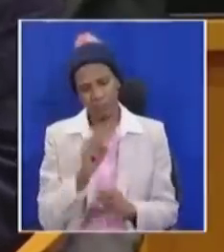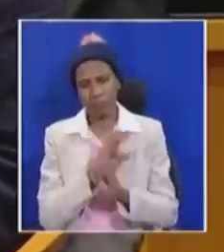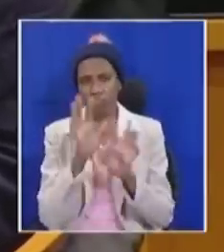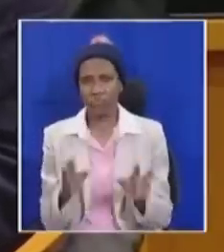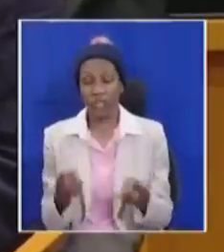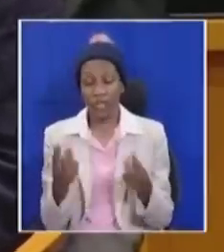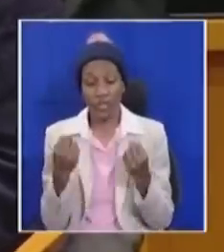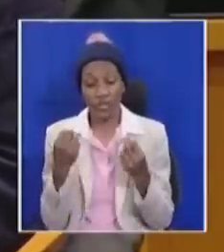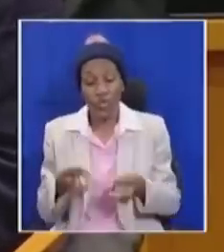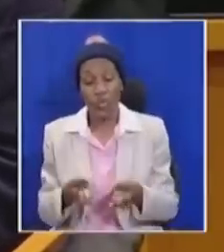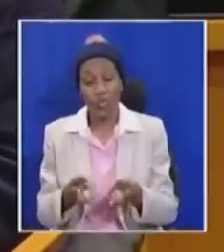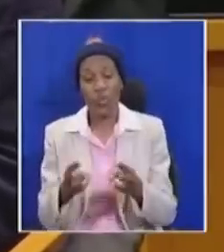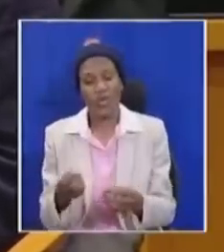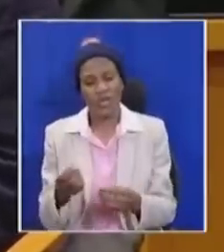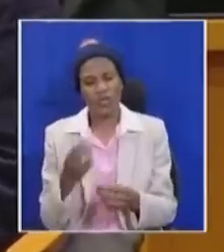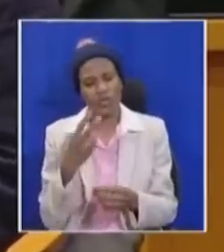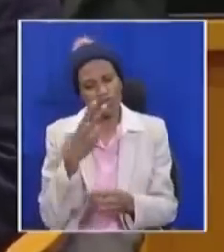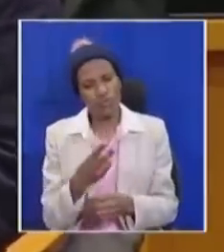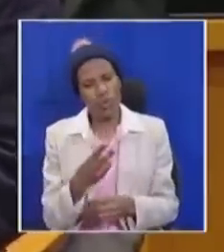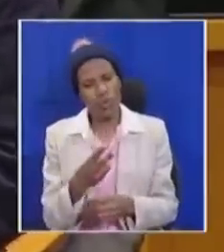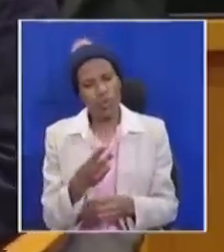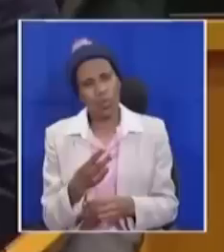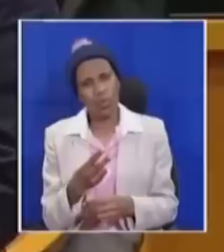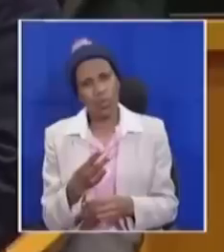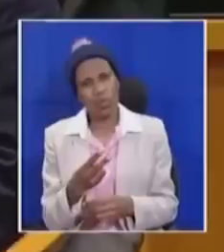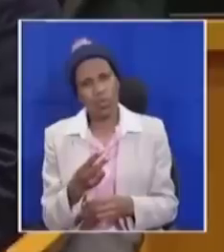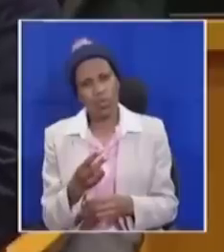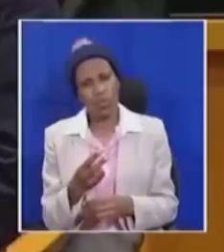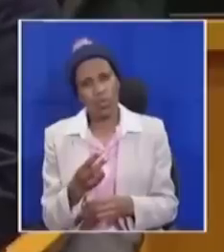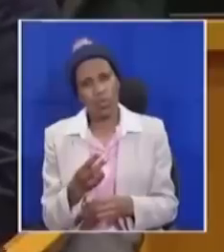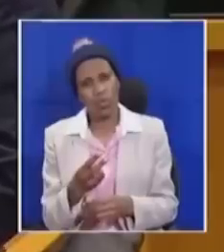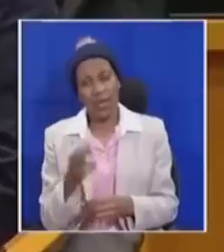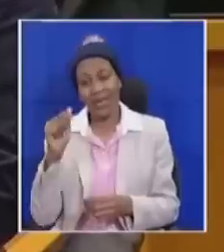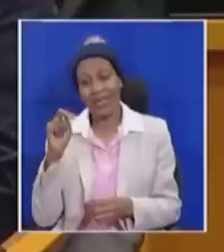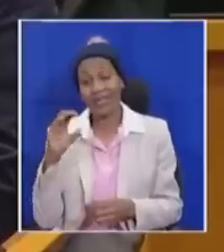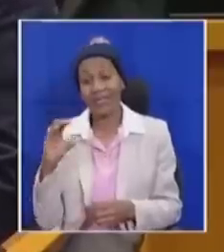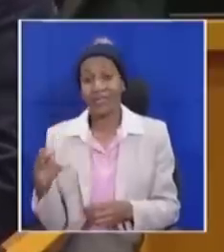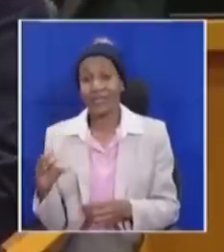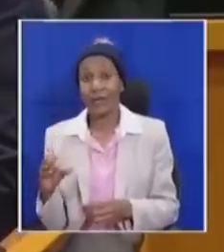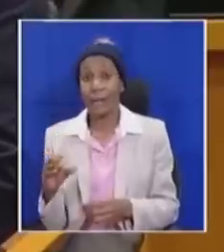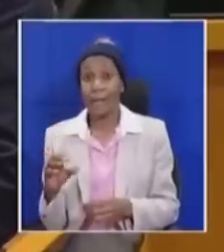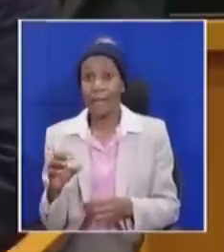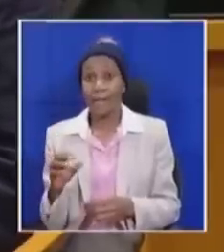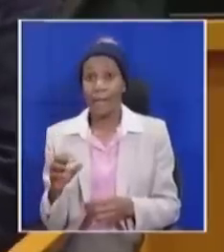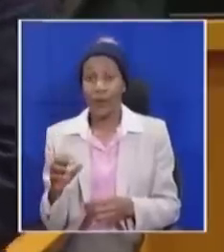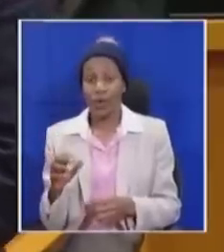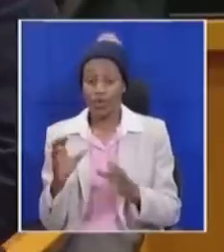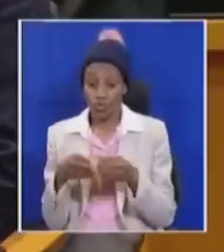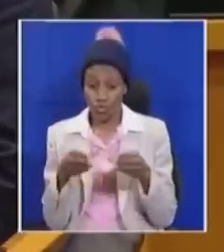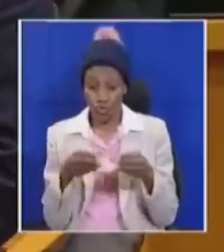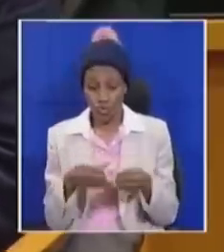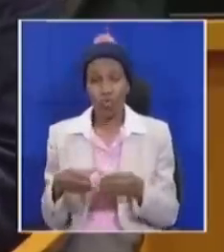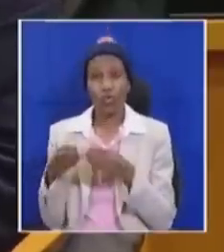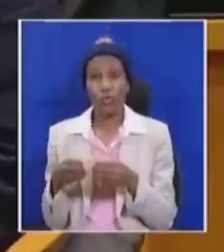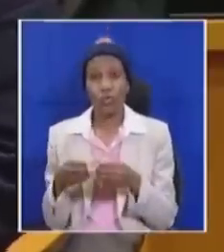new dawn is brought down the sunset on a key internal ANC factional political opponent in the form